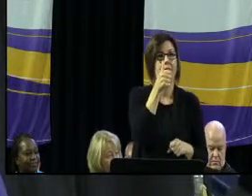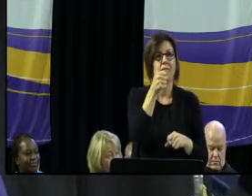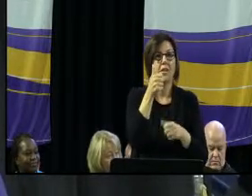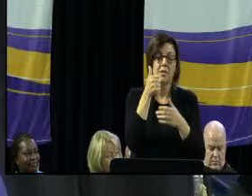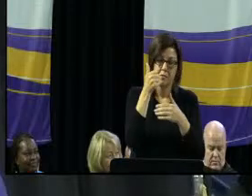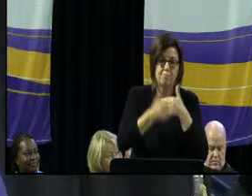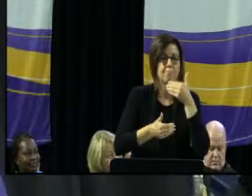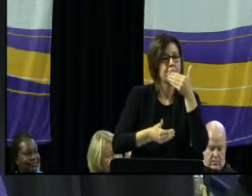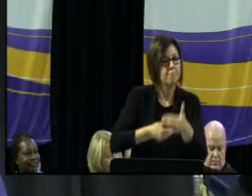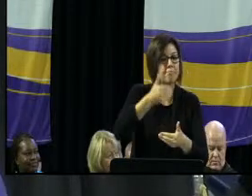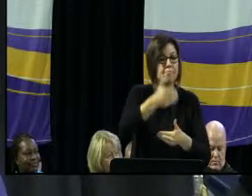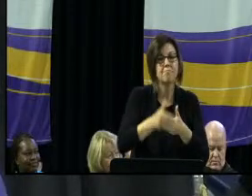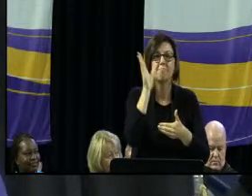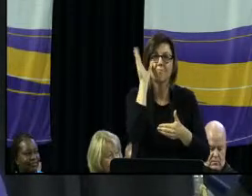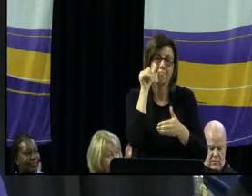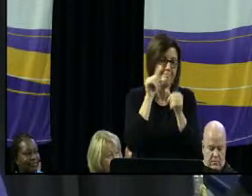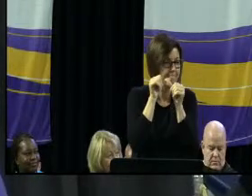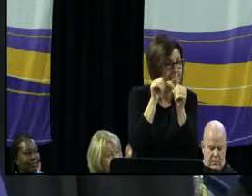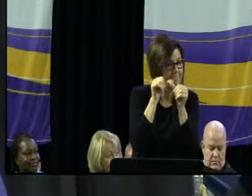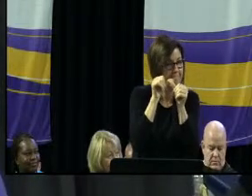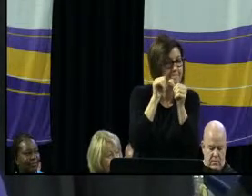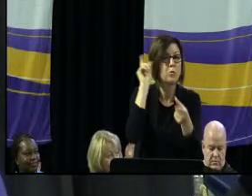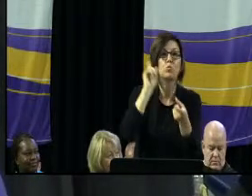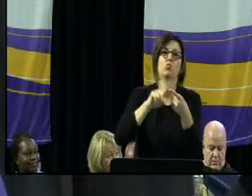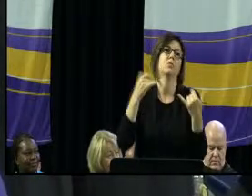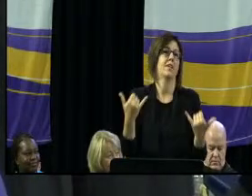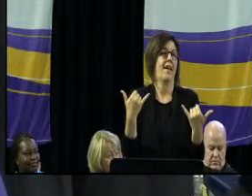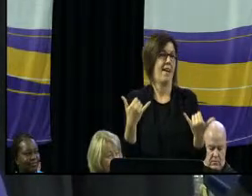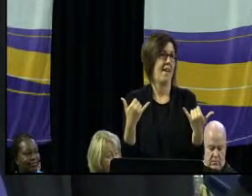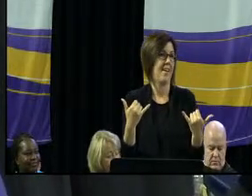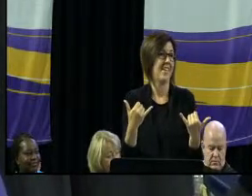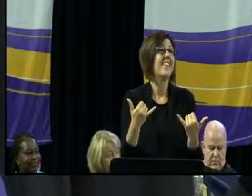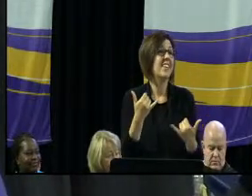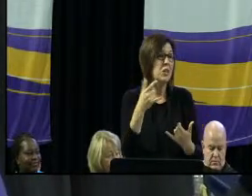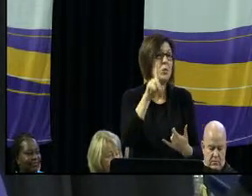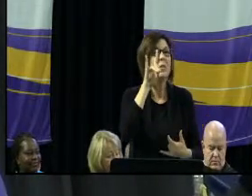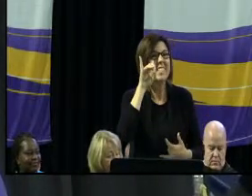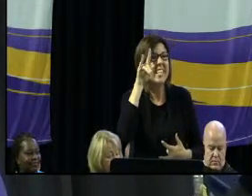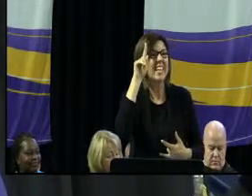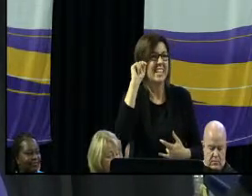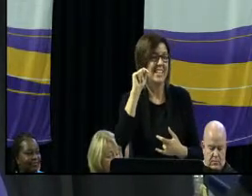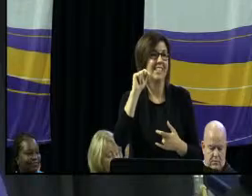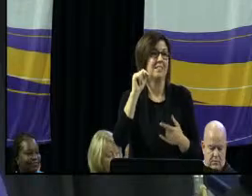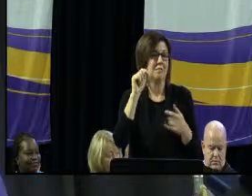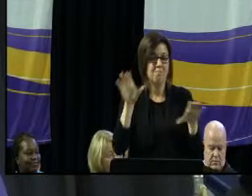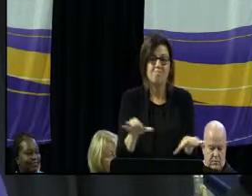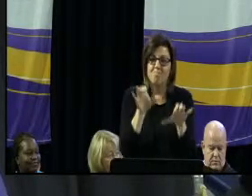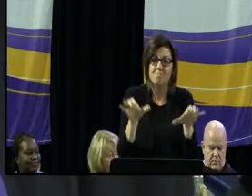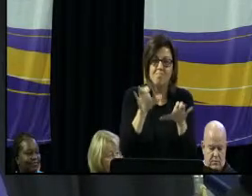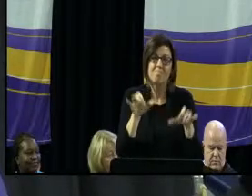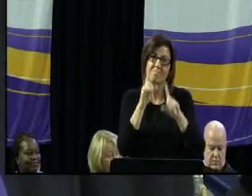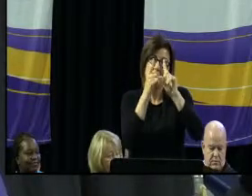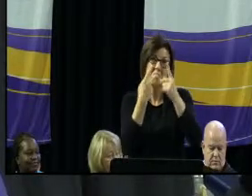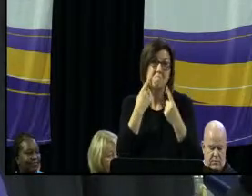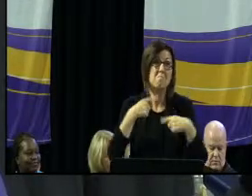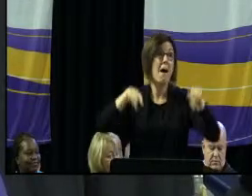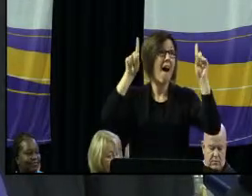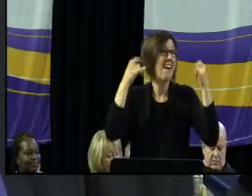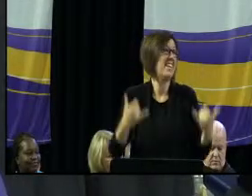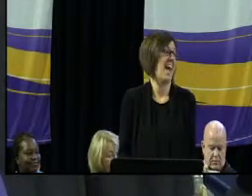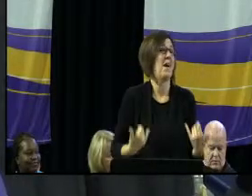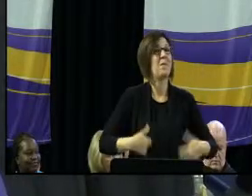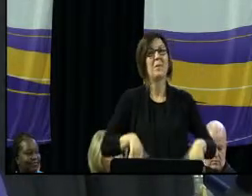gritting your teeth through the challenges, whatever they may have been, and putting in the work to reach this milestone. Don't fear your next